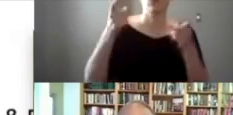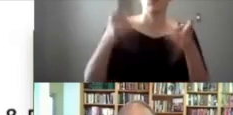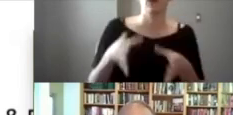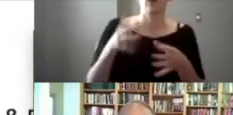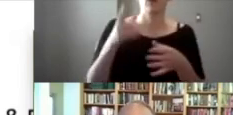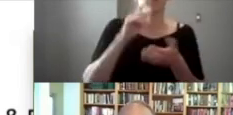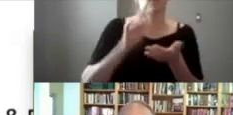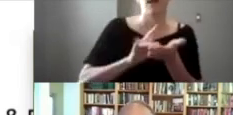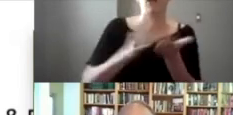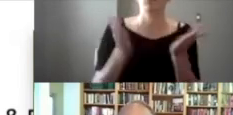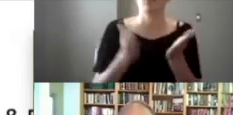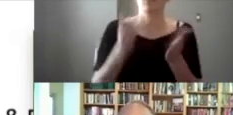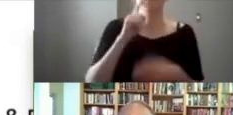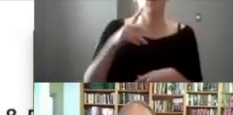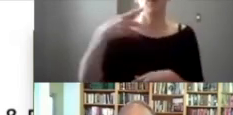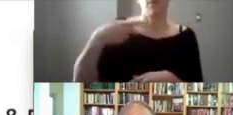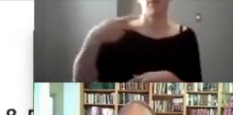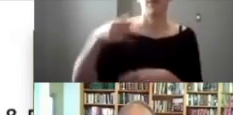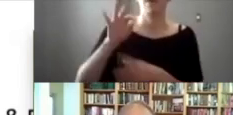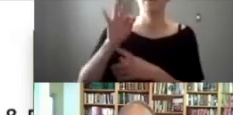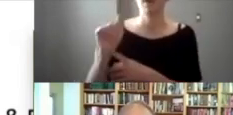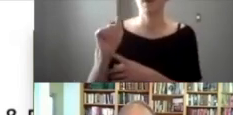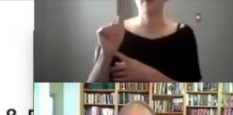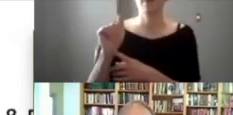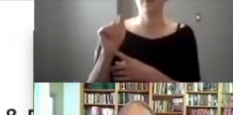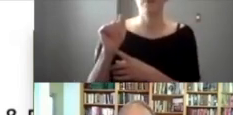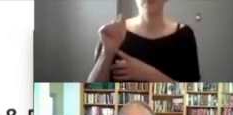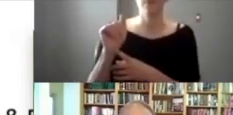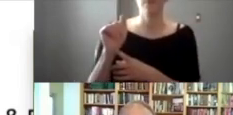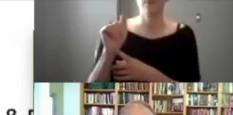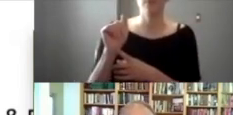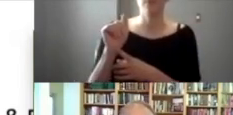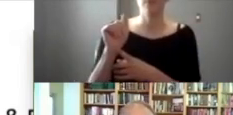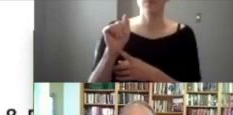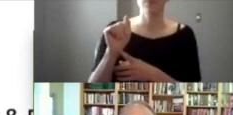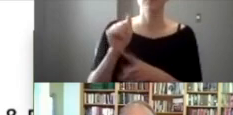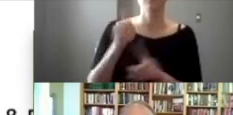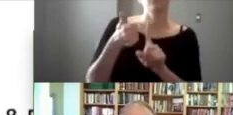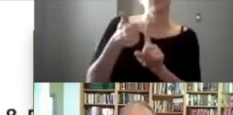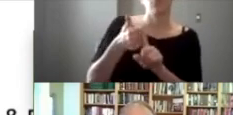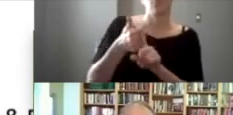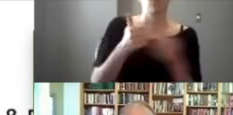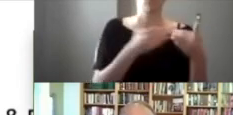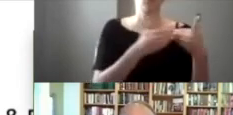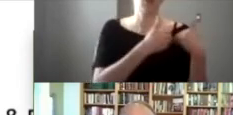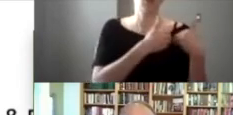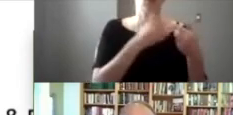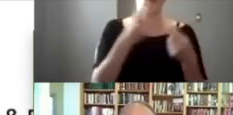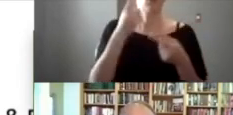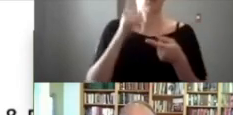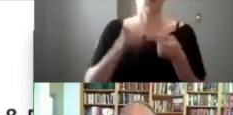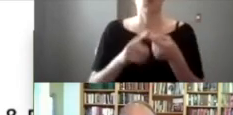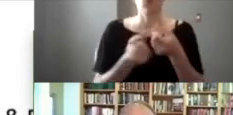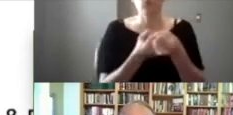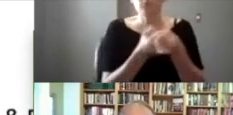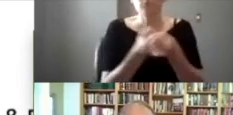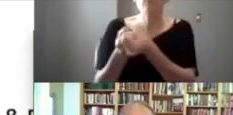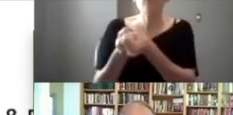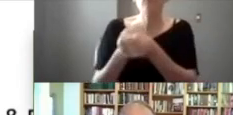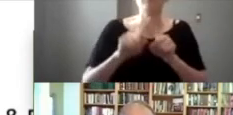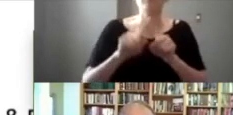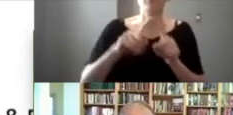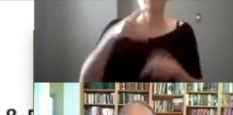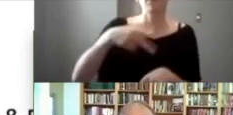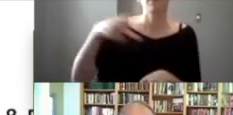at Planned Parenthood Federation of America. She is responsible for supporting Planned Parenthood affiliates